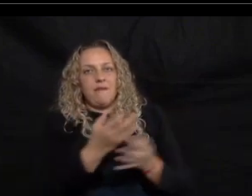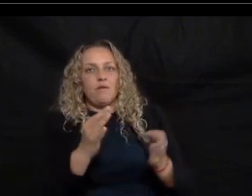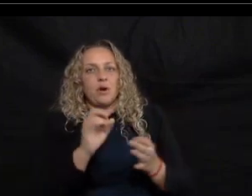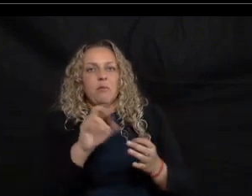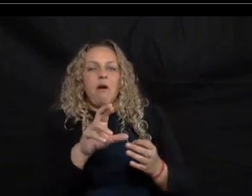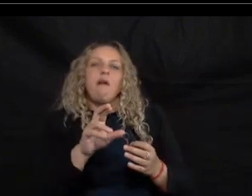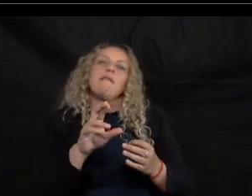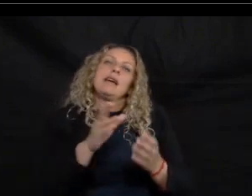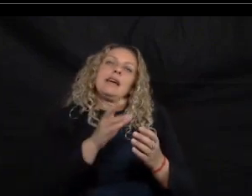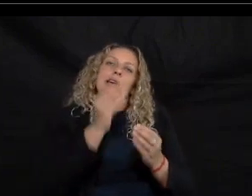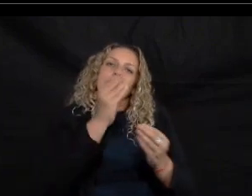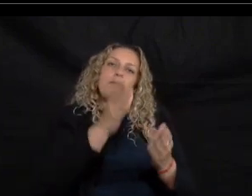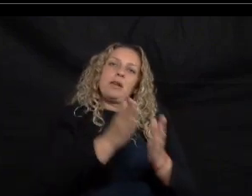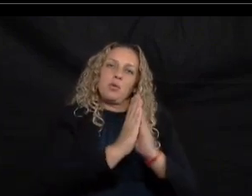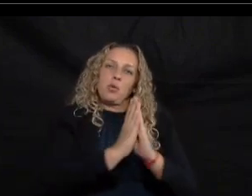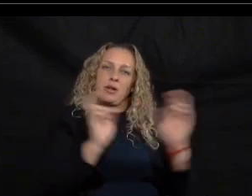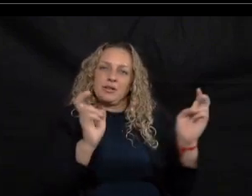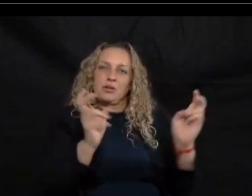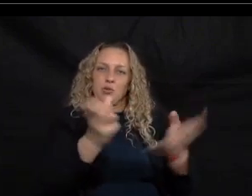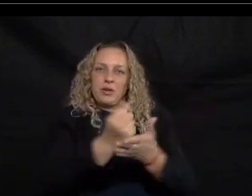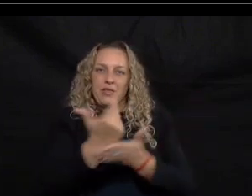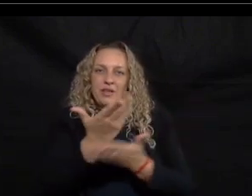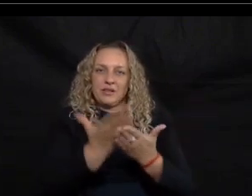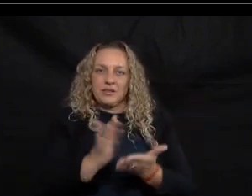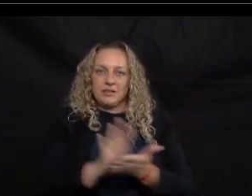Information request to get these documents, to get